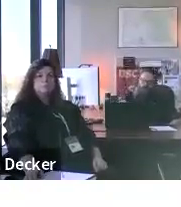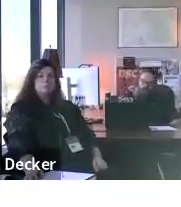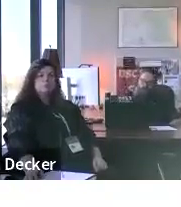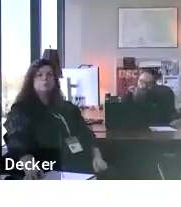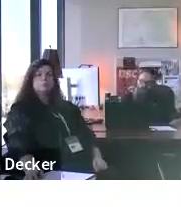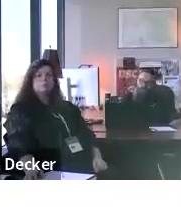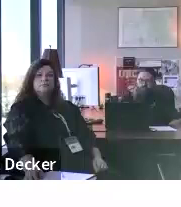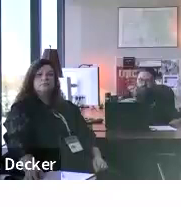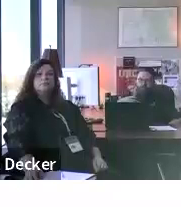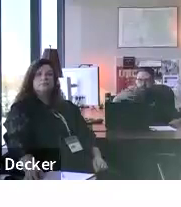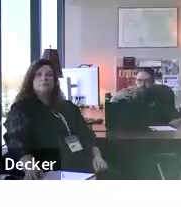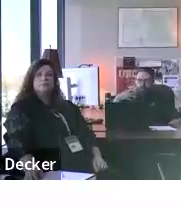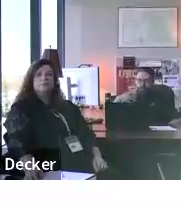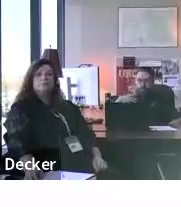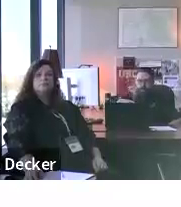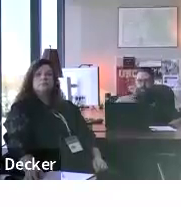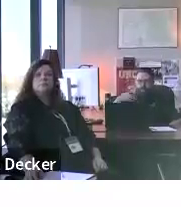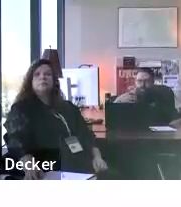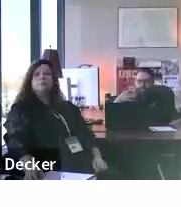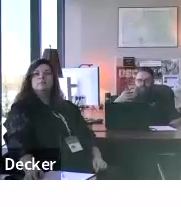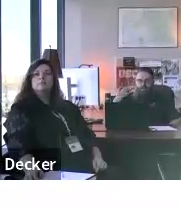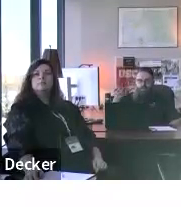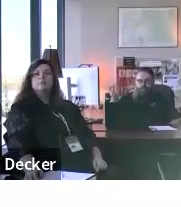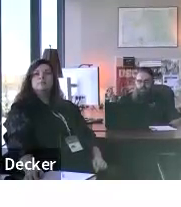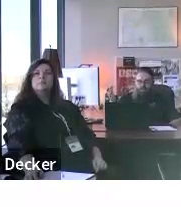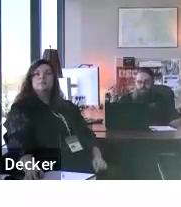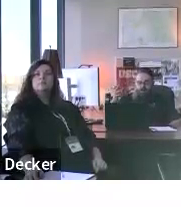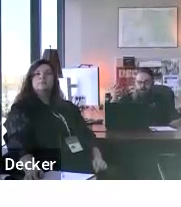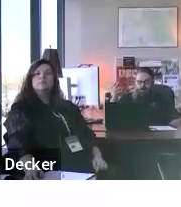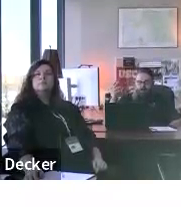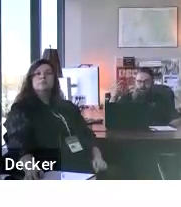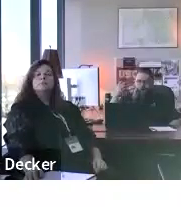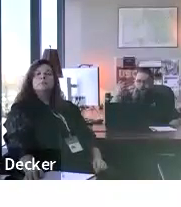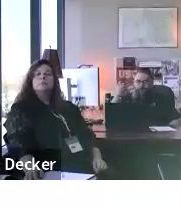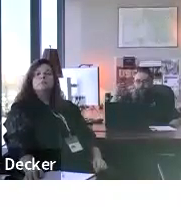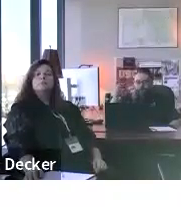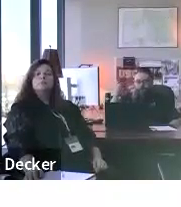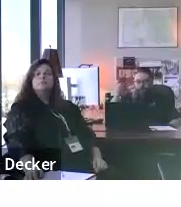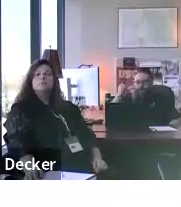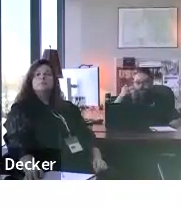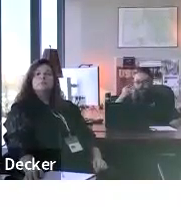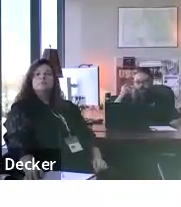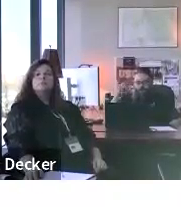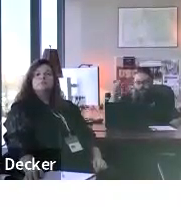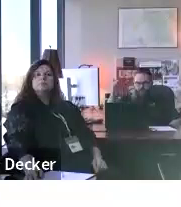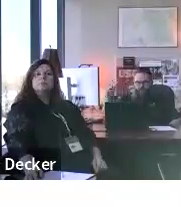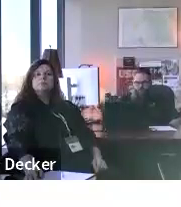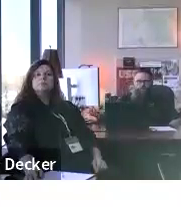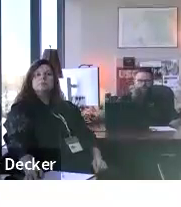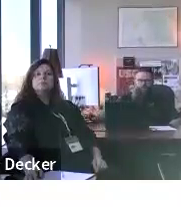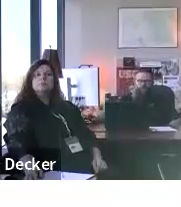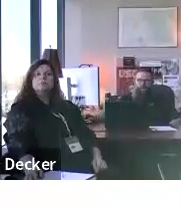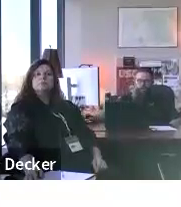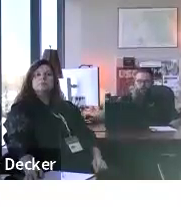this Coffee with Community Services where you can find the specific information about Alta California Regional Center's rate